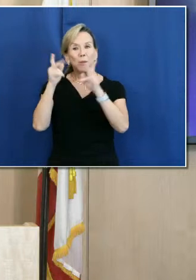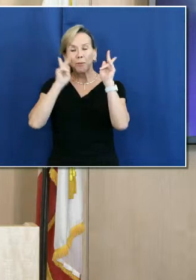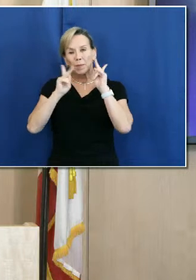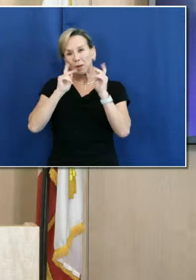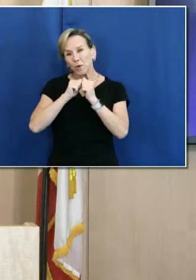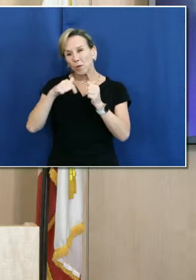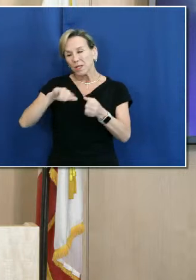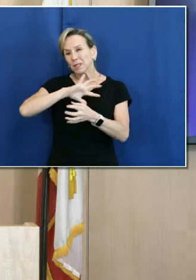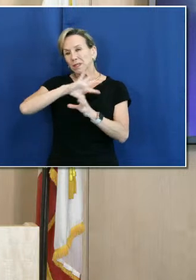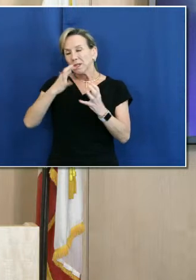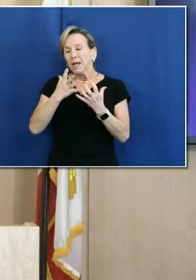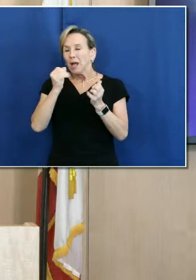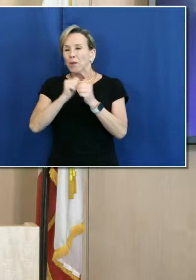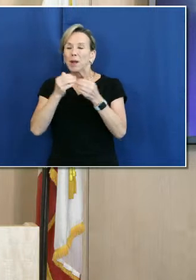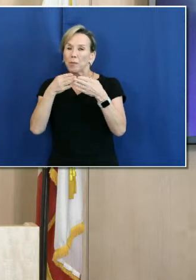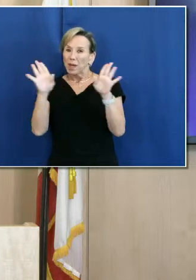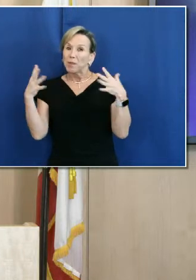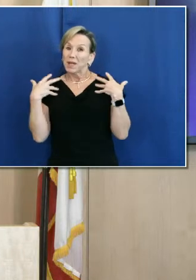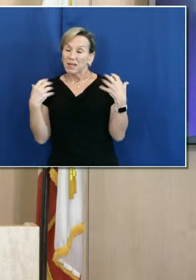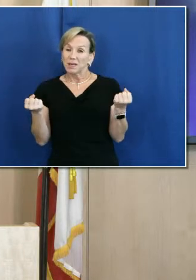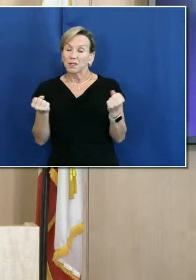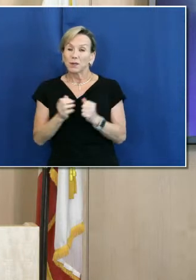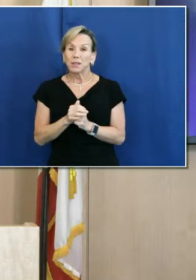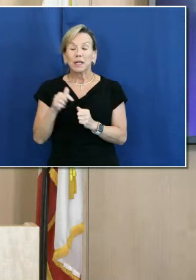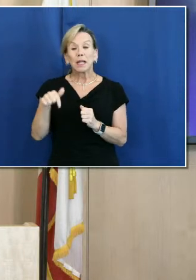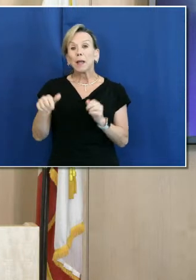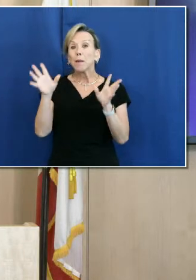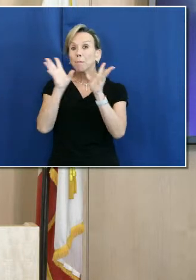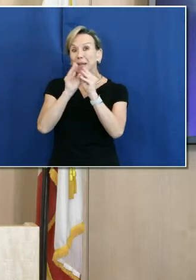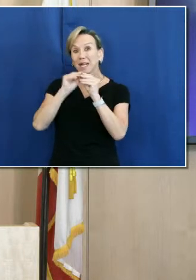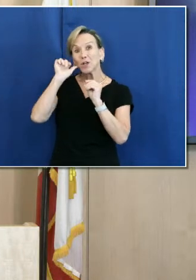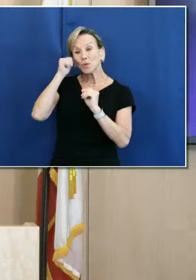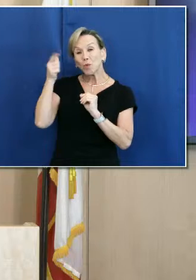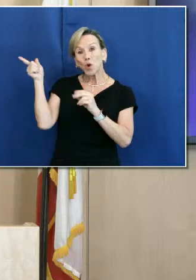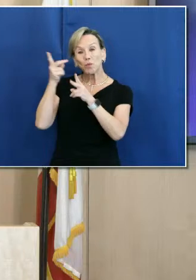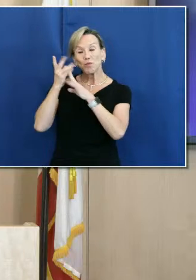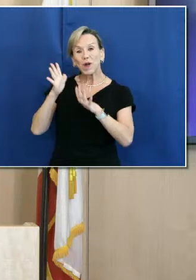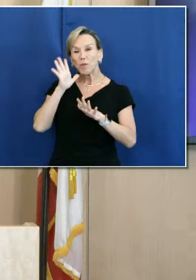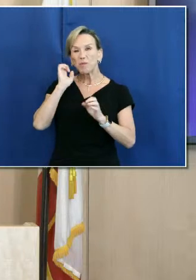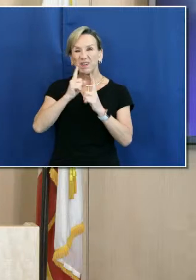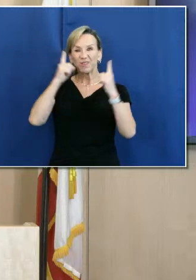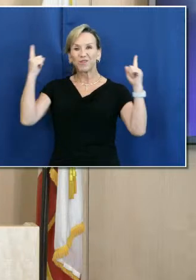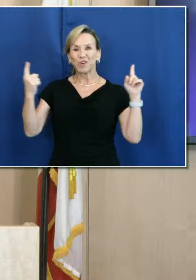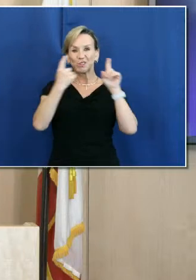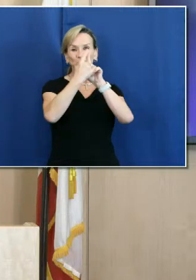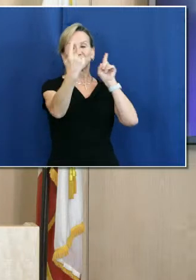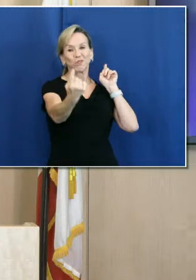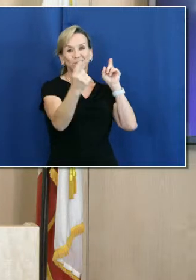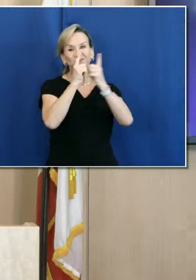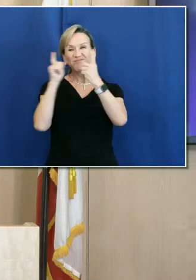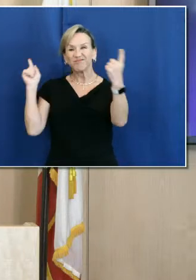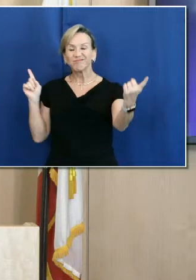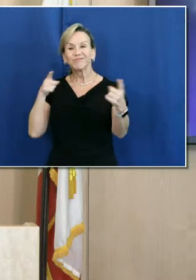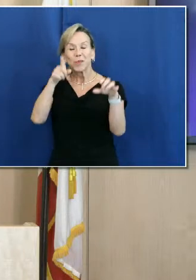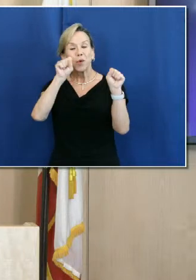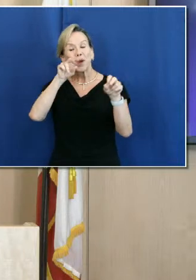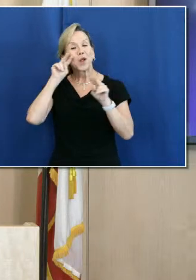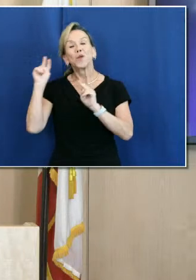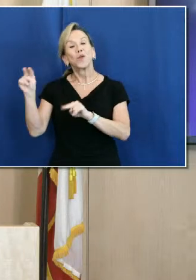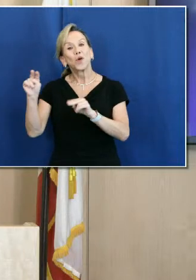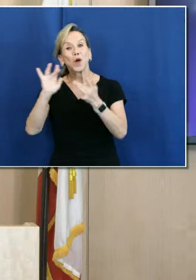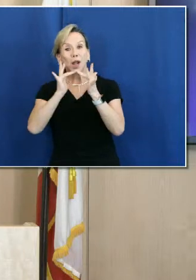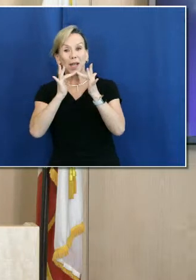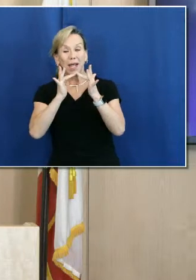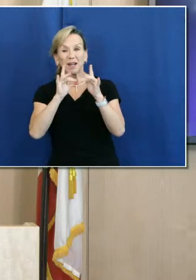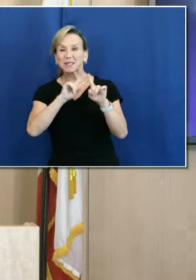health reasons, our meeting tomorrow will be a virtual meeting. You can watch online at social media sites,